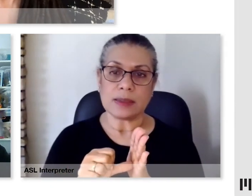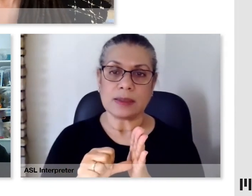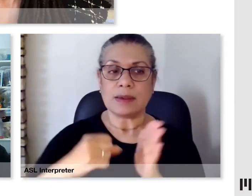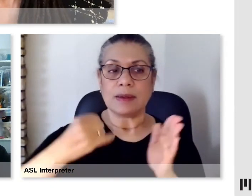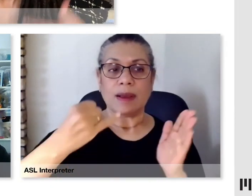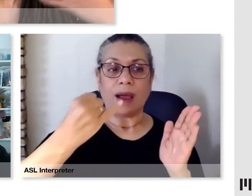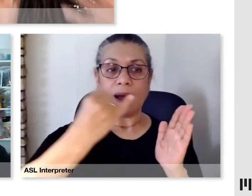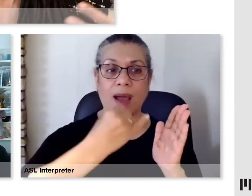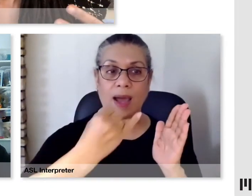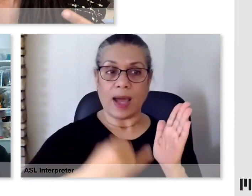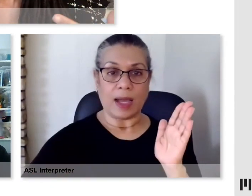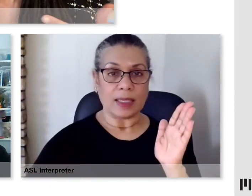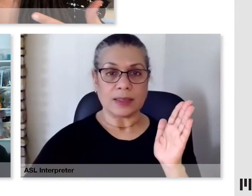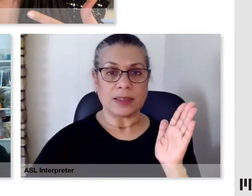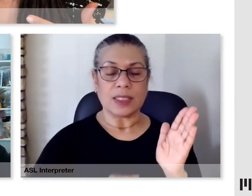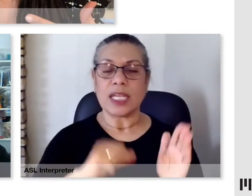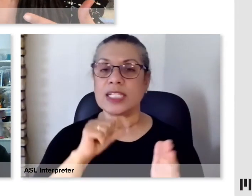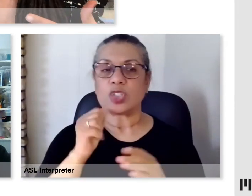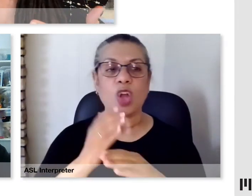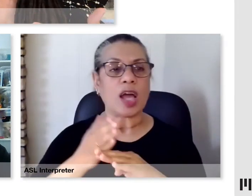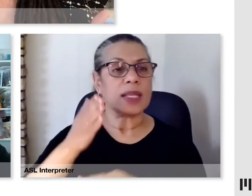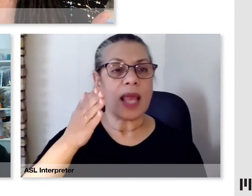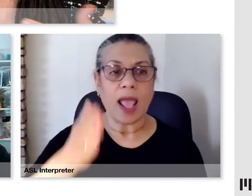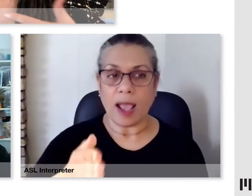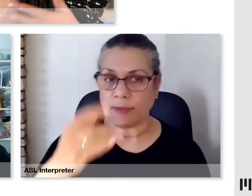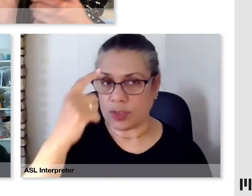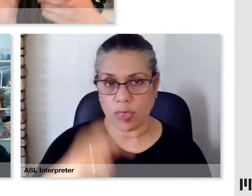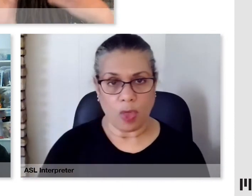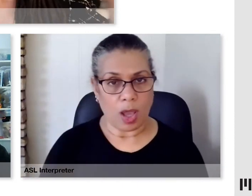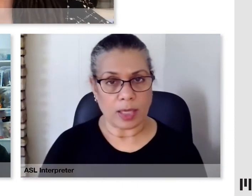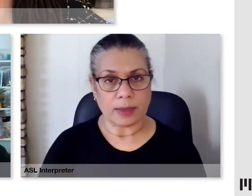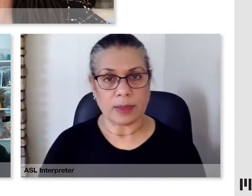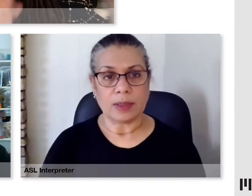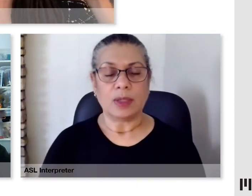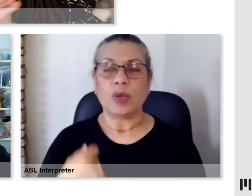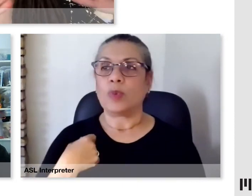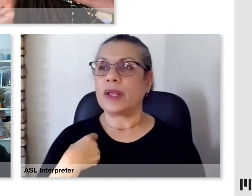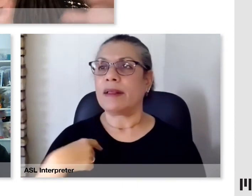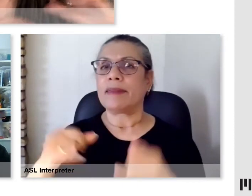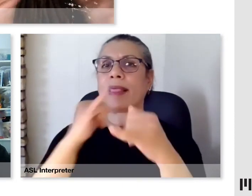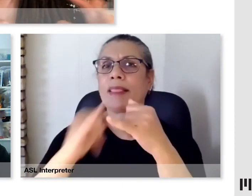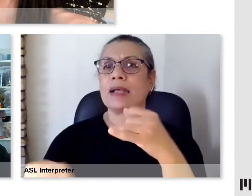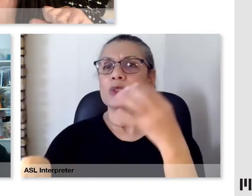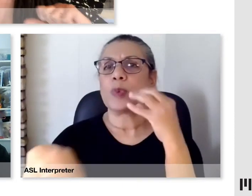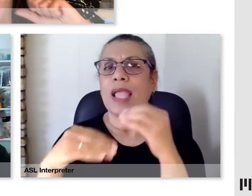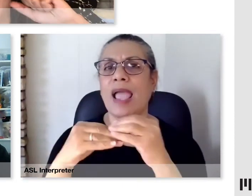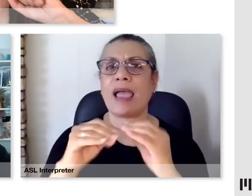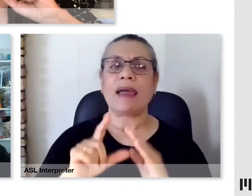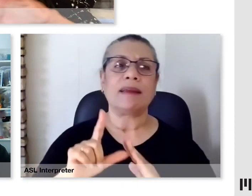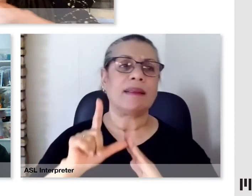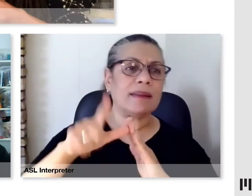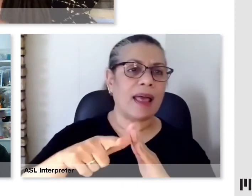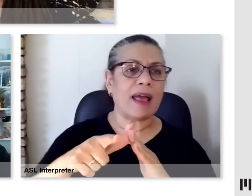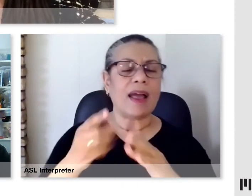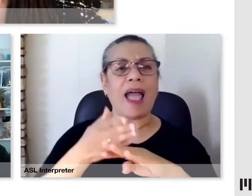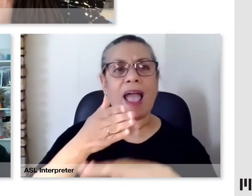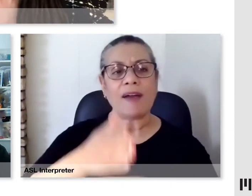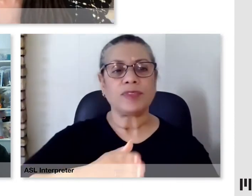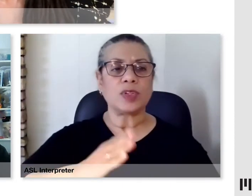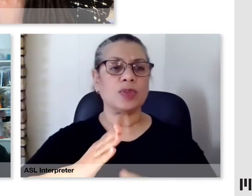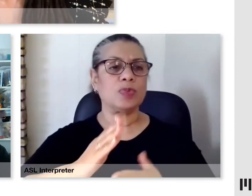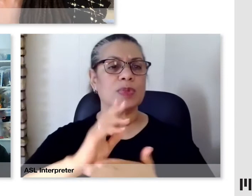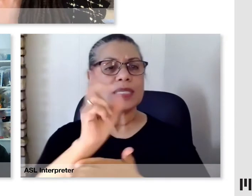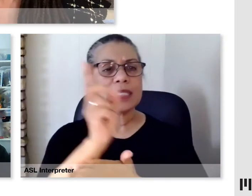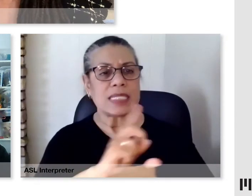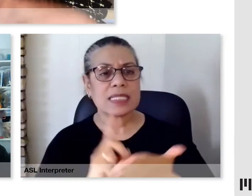it shouldn't be an afterthought. It shouldn't be something that we bring in, you know, after the algorithms are designed or after the